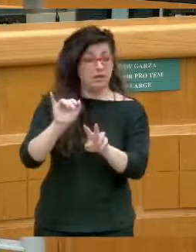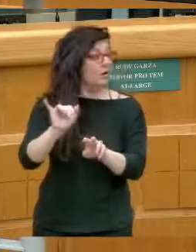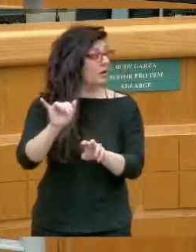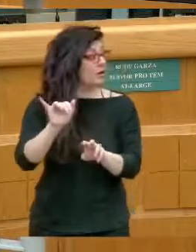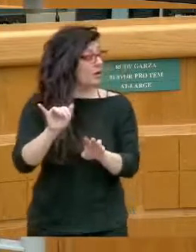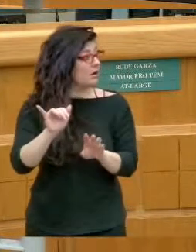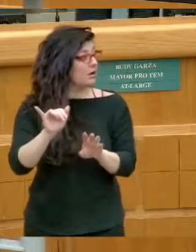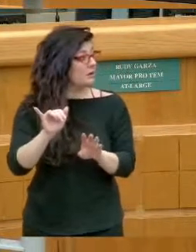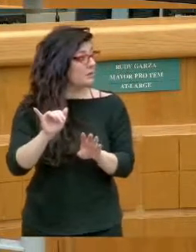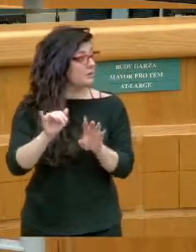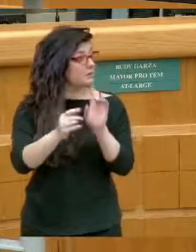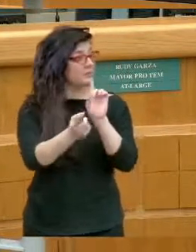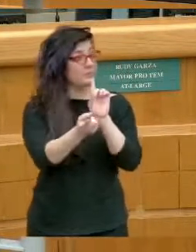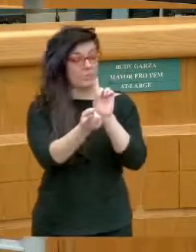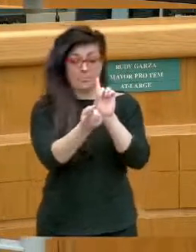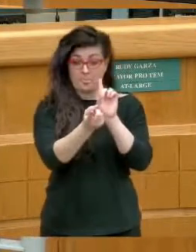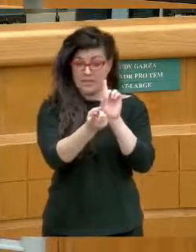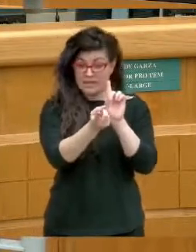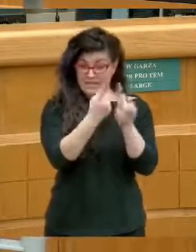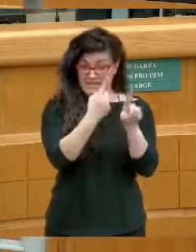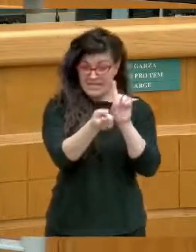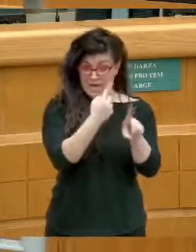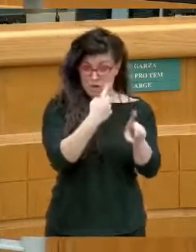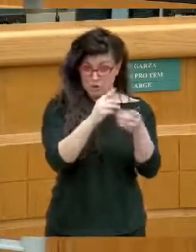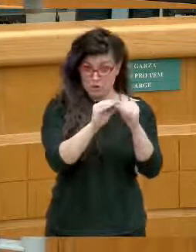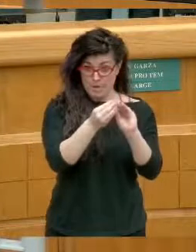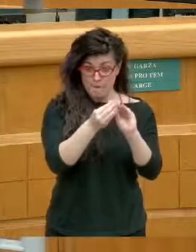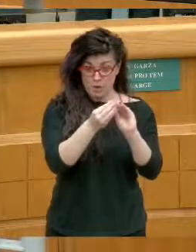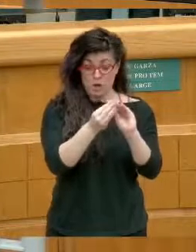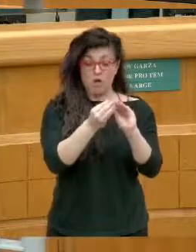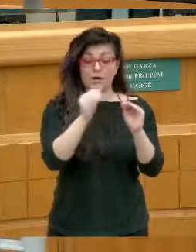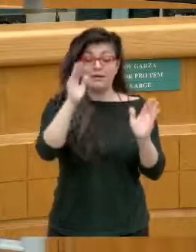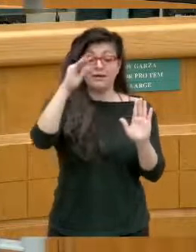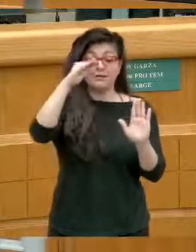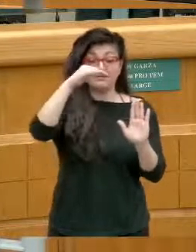dip in the encounter index, or the low point, in this period,